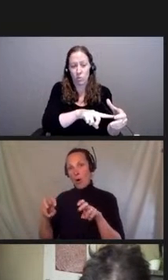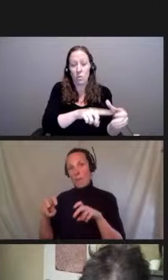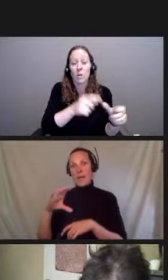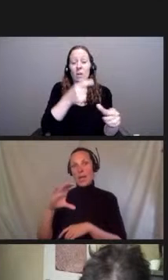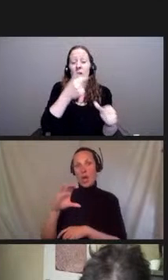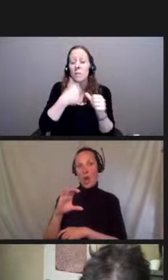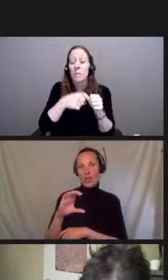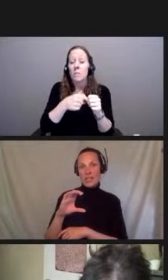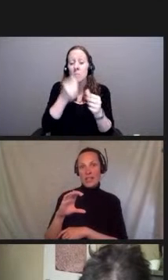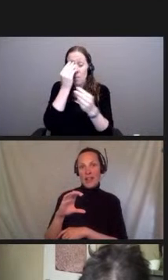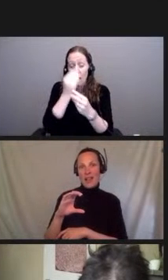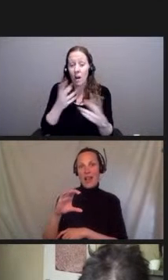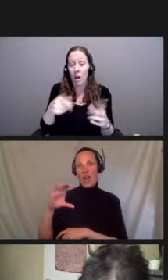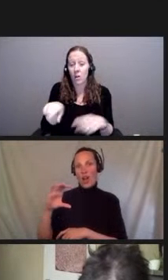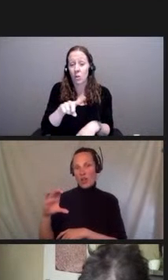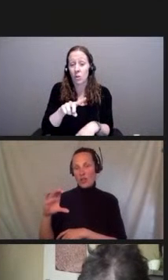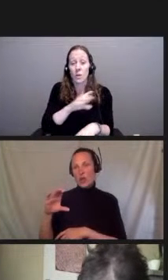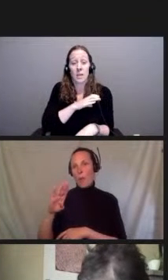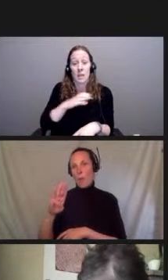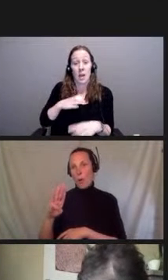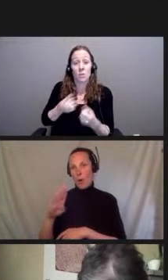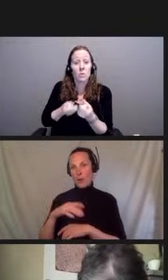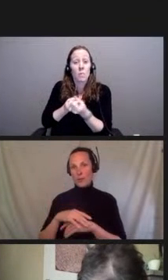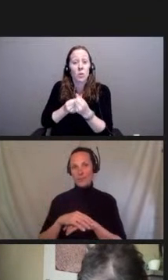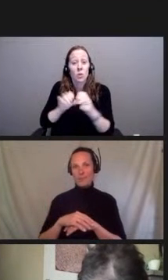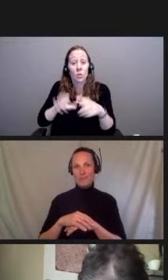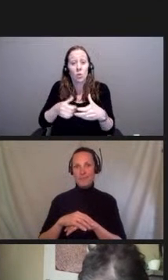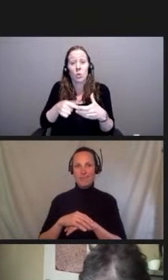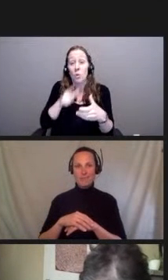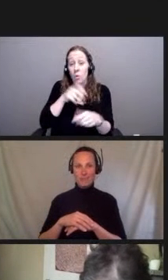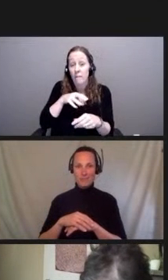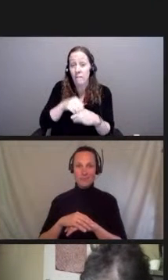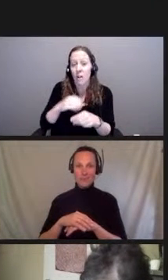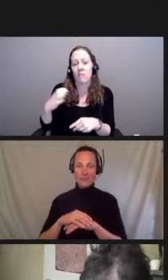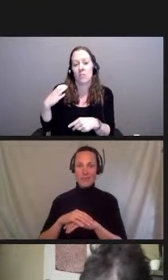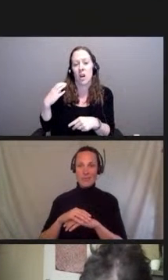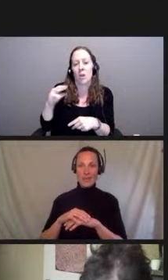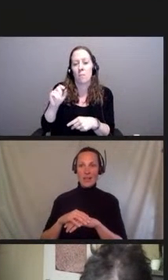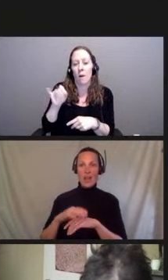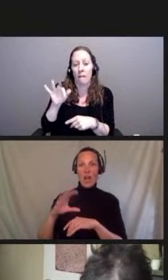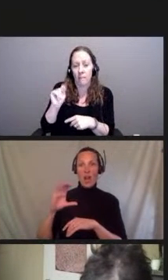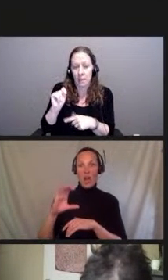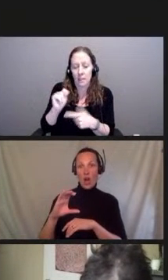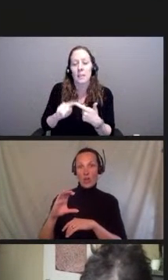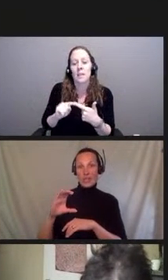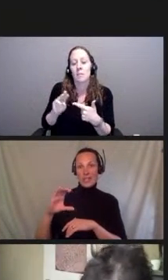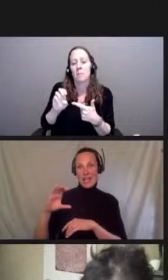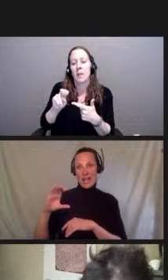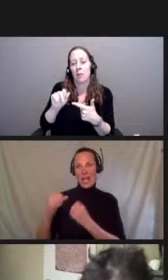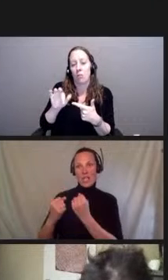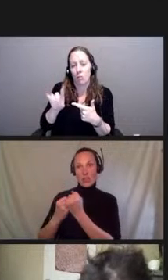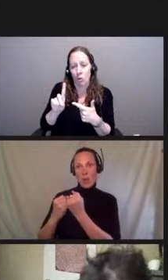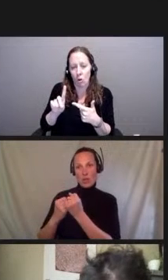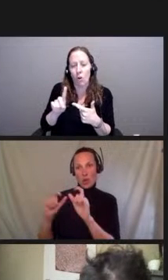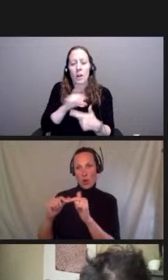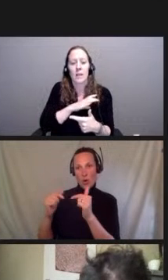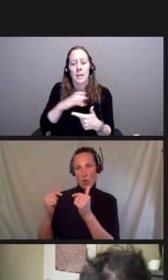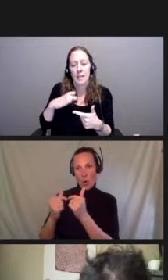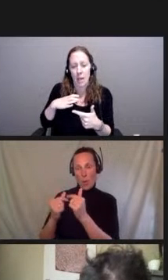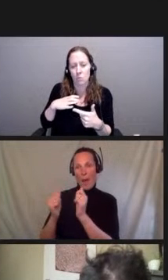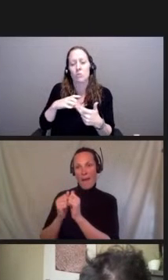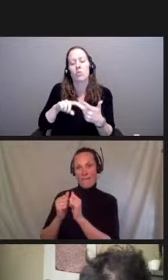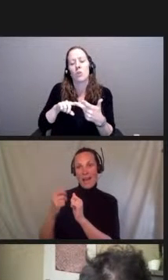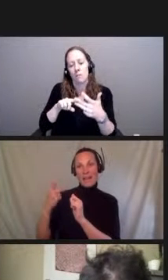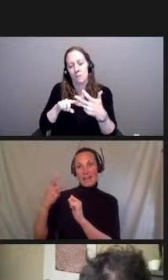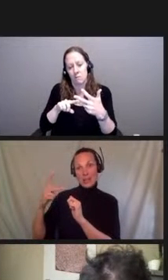reminder, our councillor sponsors group, we have Chair Moffatt, Vice Chair Menard, Councillors El-Shantiri, Councillors Dudas,